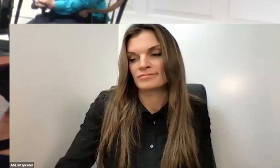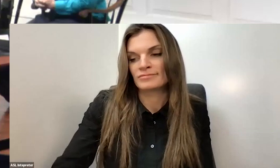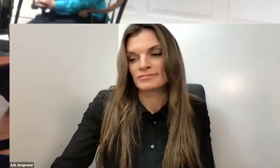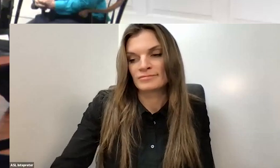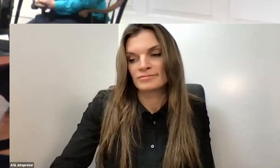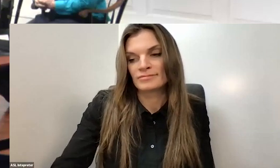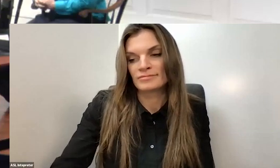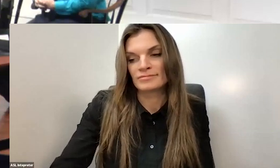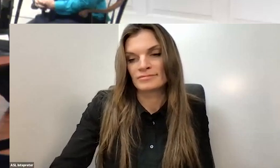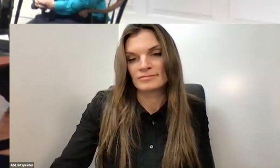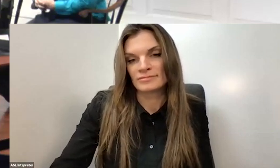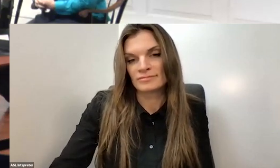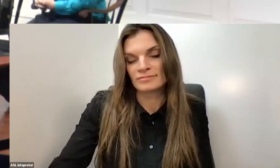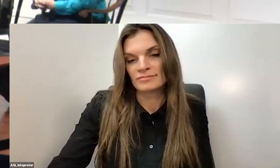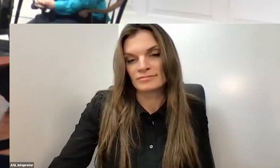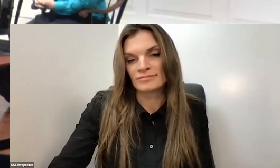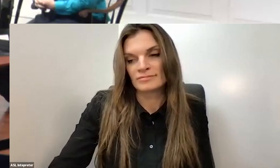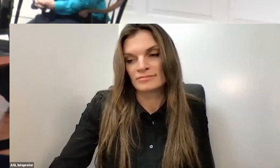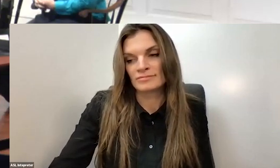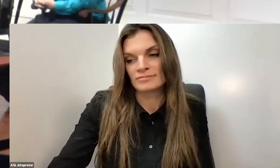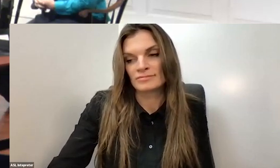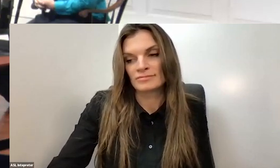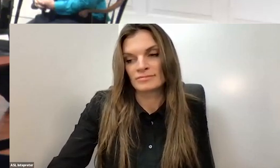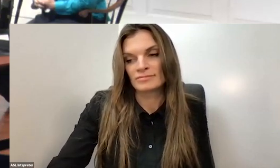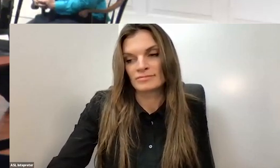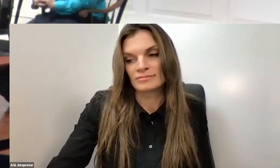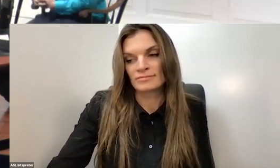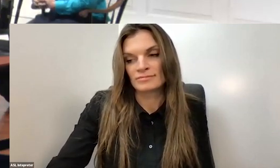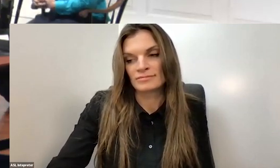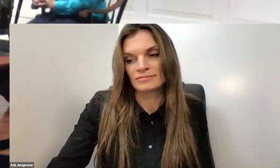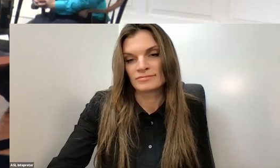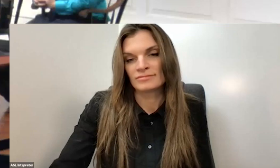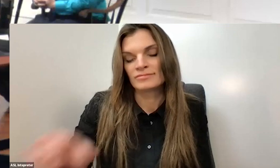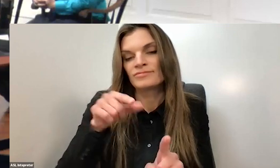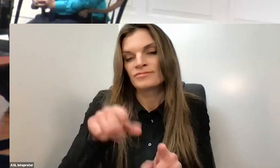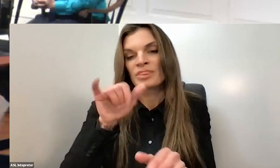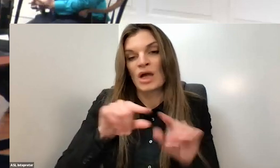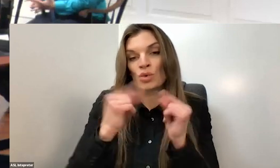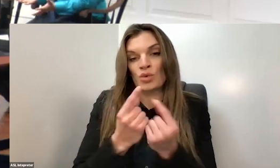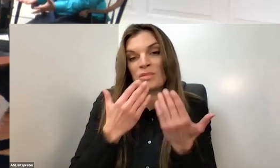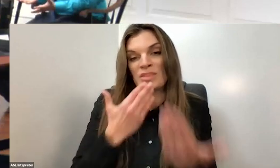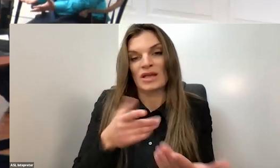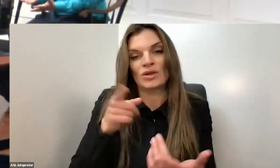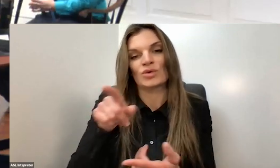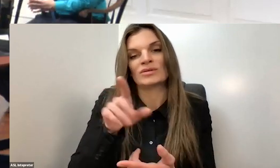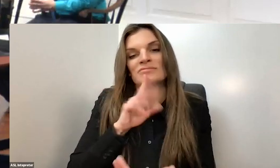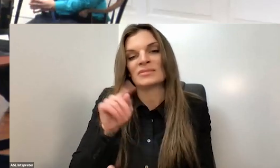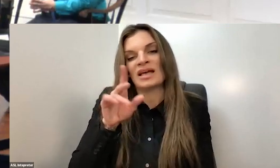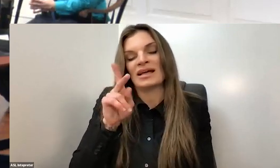to mention that he co-chairs the group to excellent effect. His leadership is a big part of the group's value. So nice shout out to Kyle. Thank you.